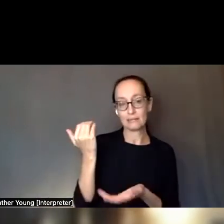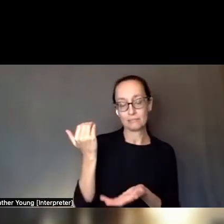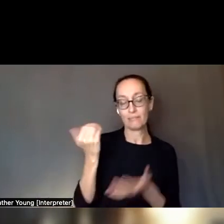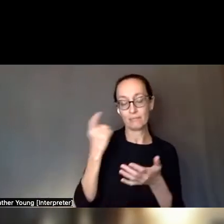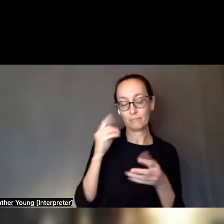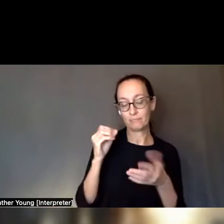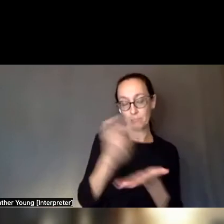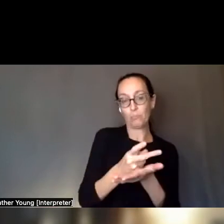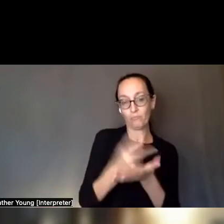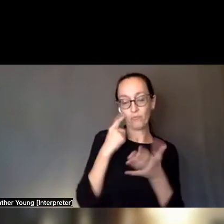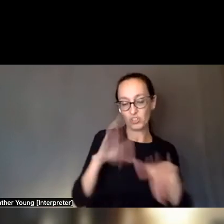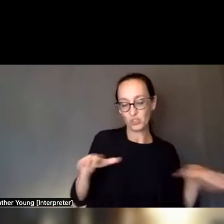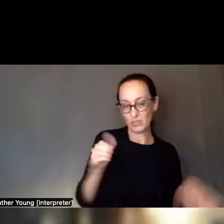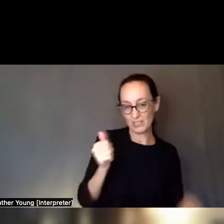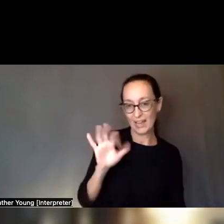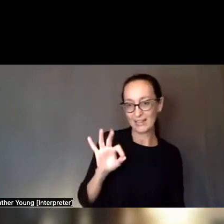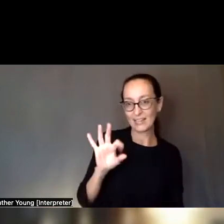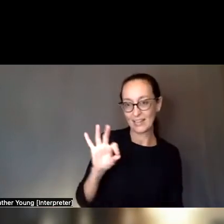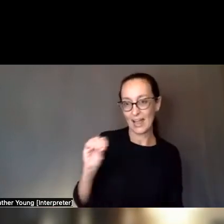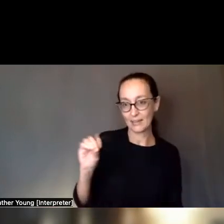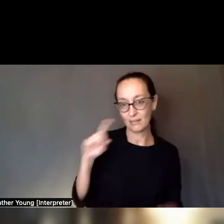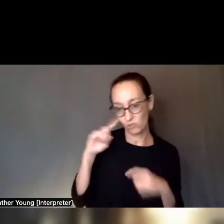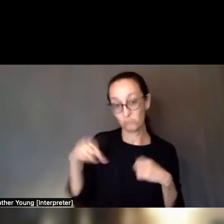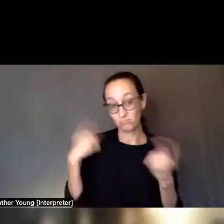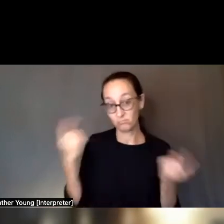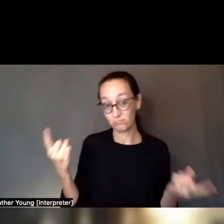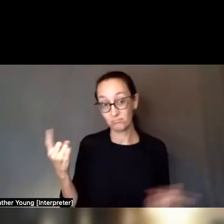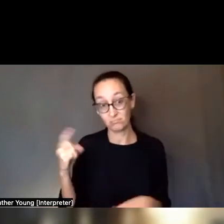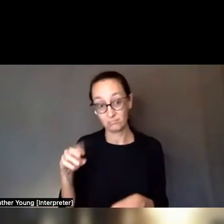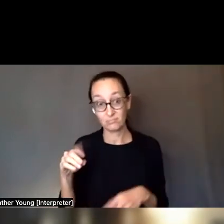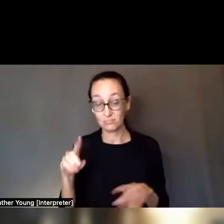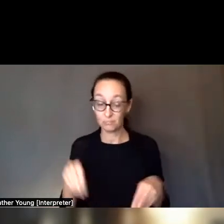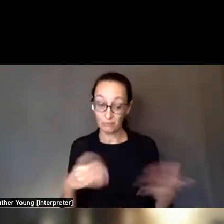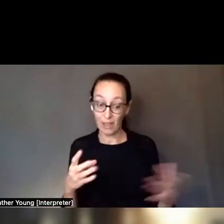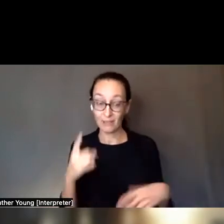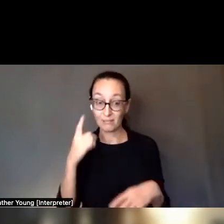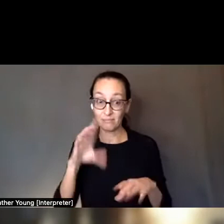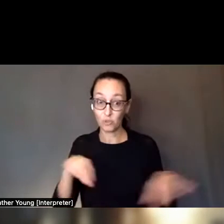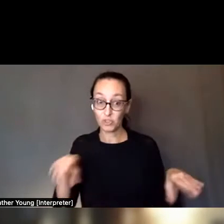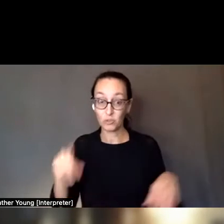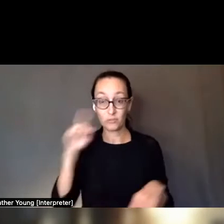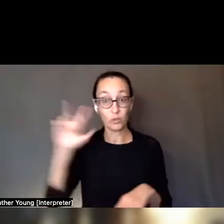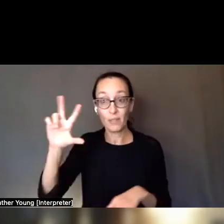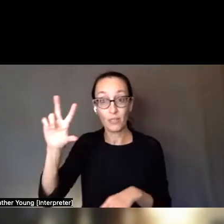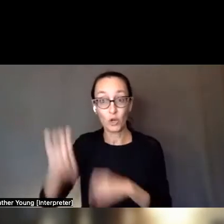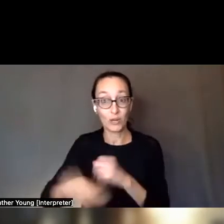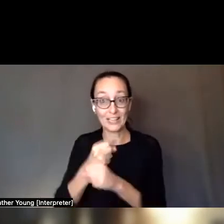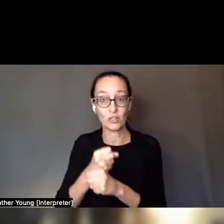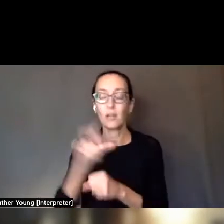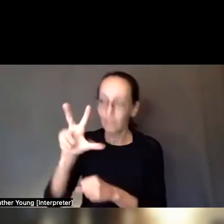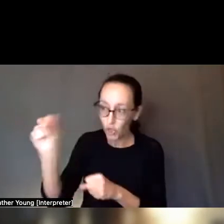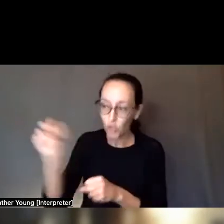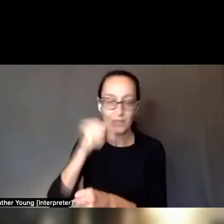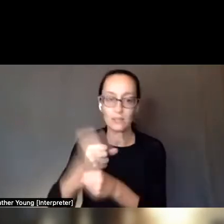providing these to children for over 30 years. They're not experimental. And the parts are